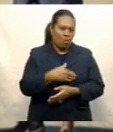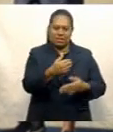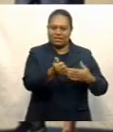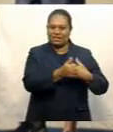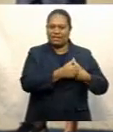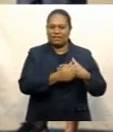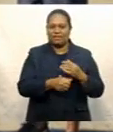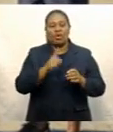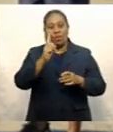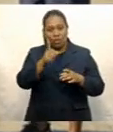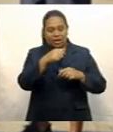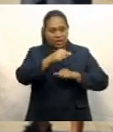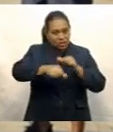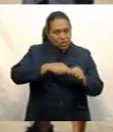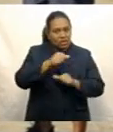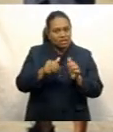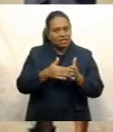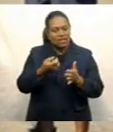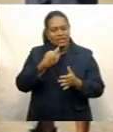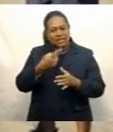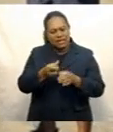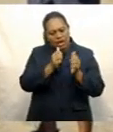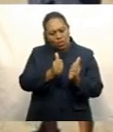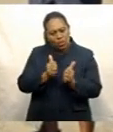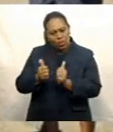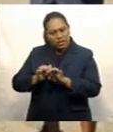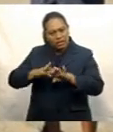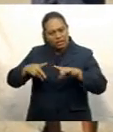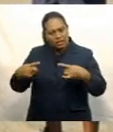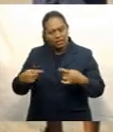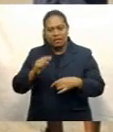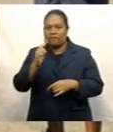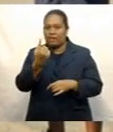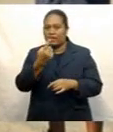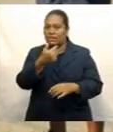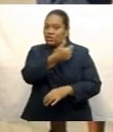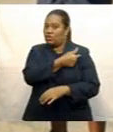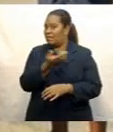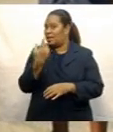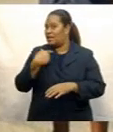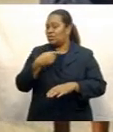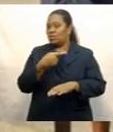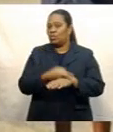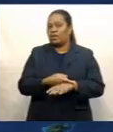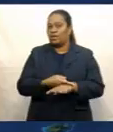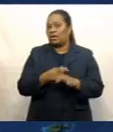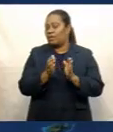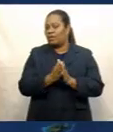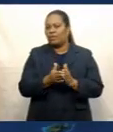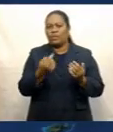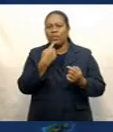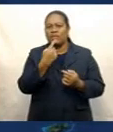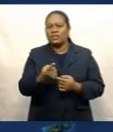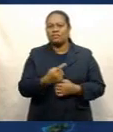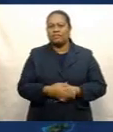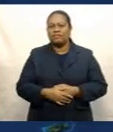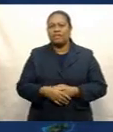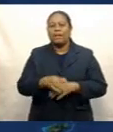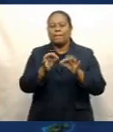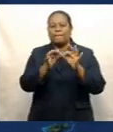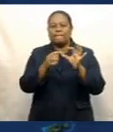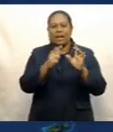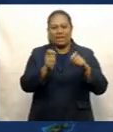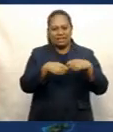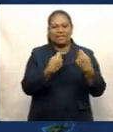One of the association that arranged for players to get their first jab last weekend was MBA. It's a responsibility to get